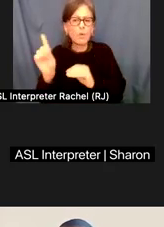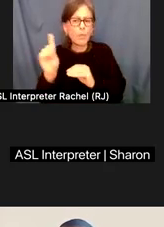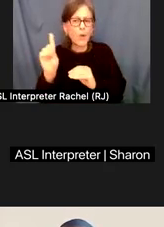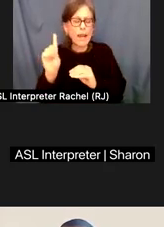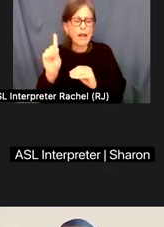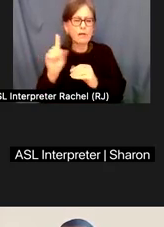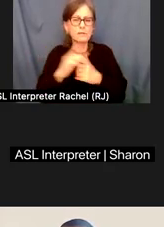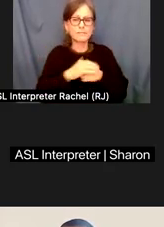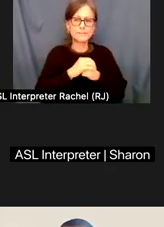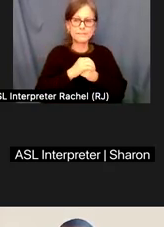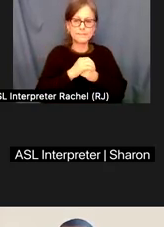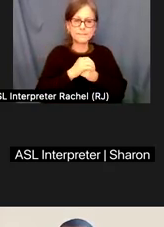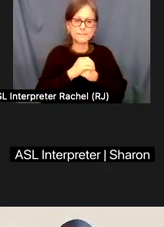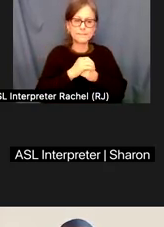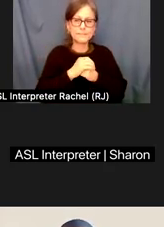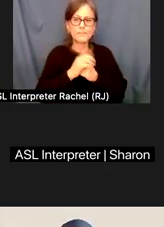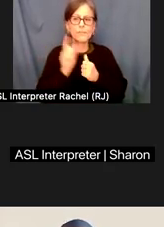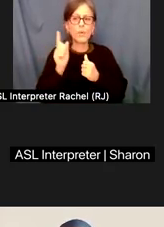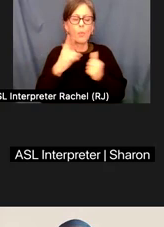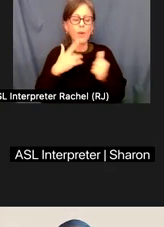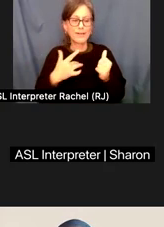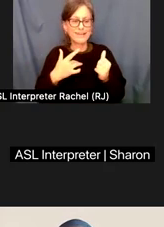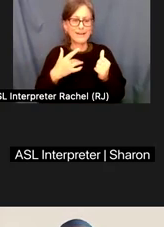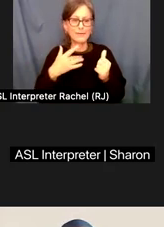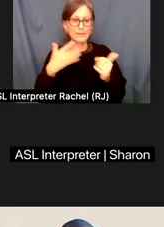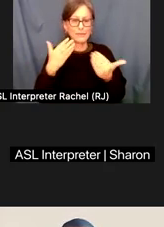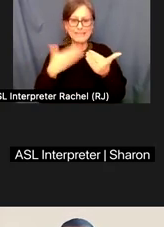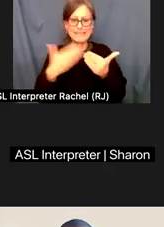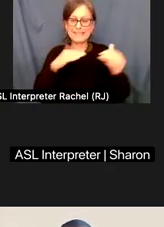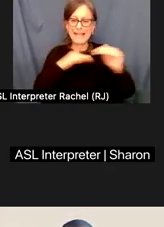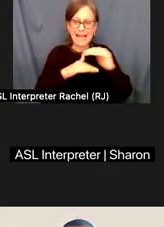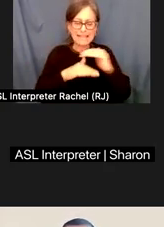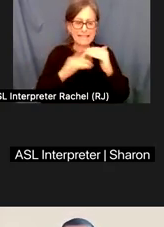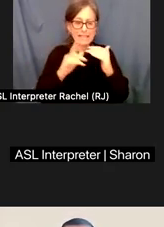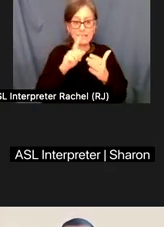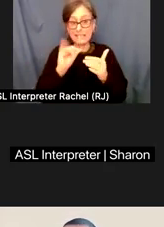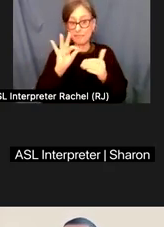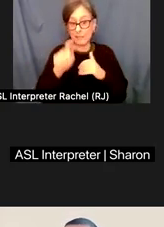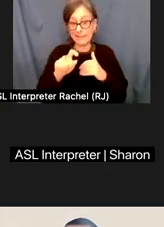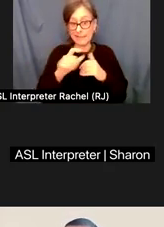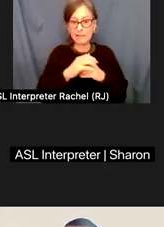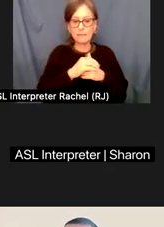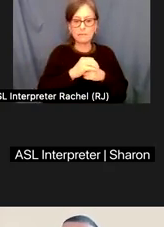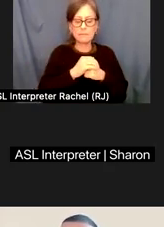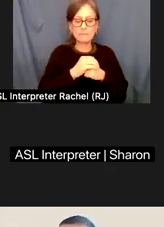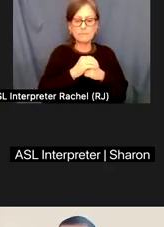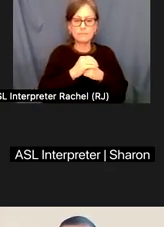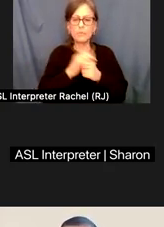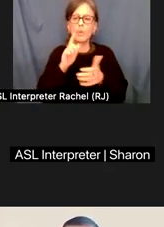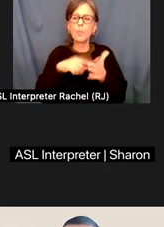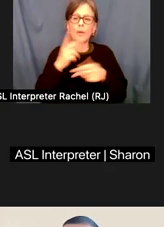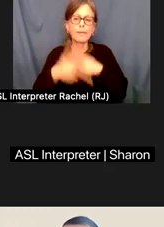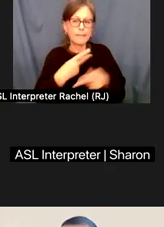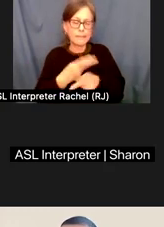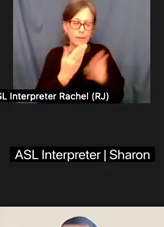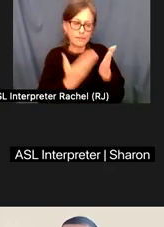the places that we are most frequently at and when we might need these supplies. And then thinking about the type of supplies